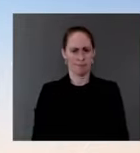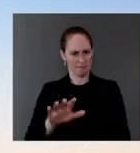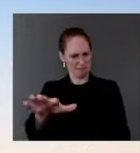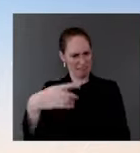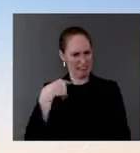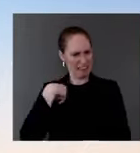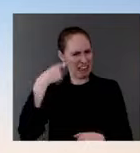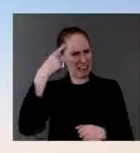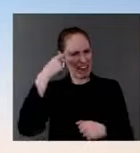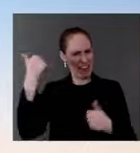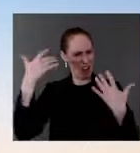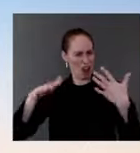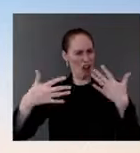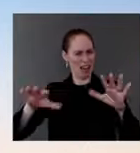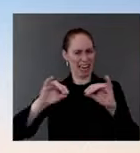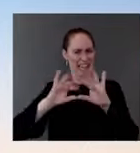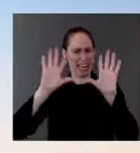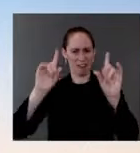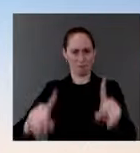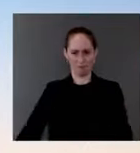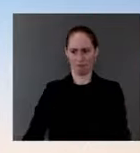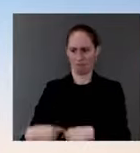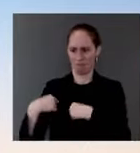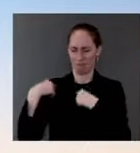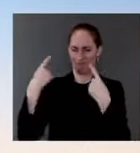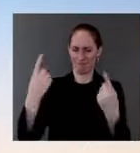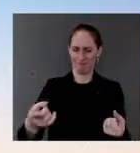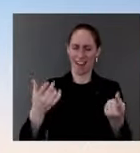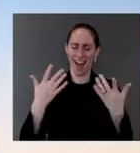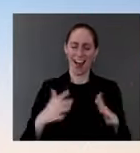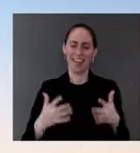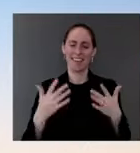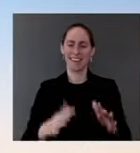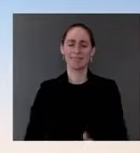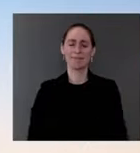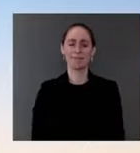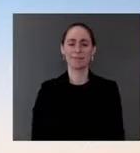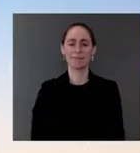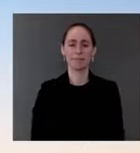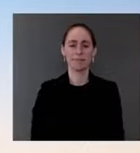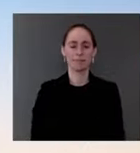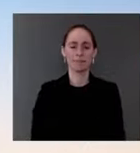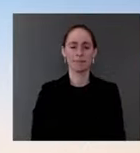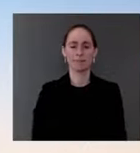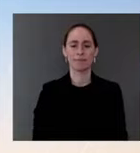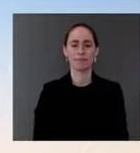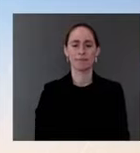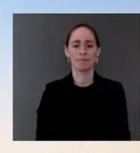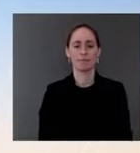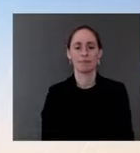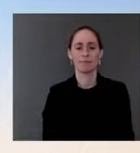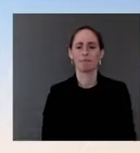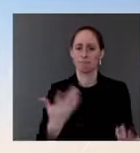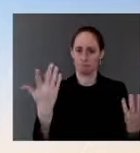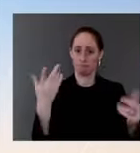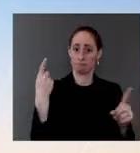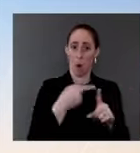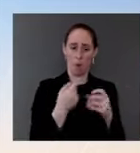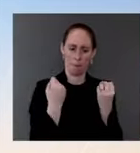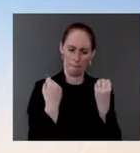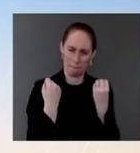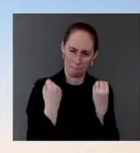majority of the American people voted for Joe Biden to govern this country, that it went through dozens of